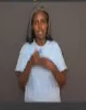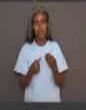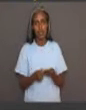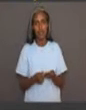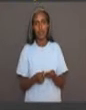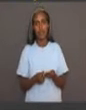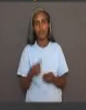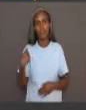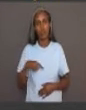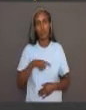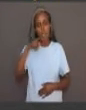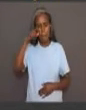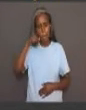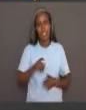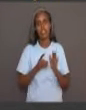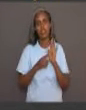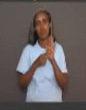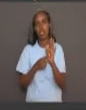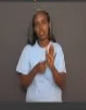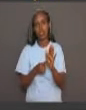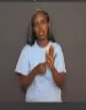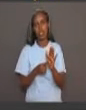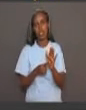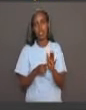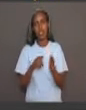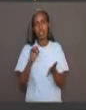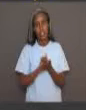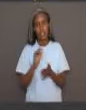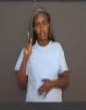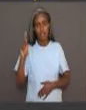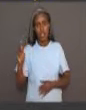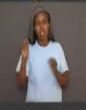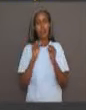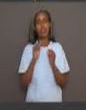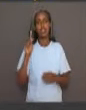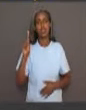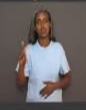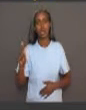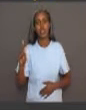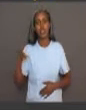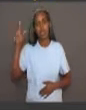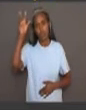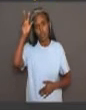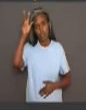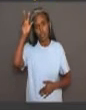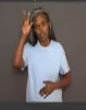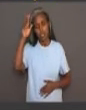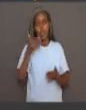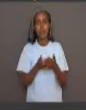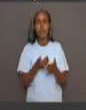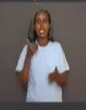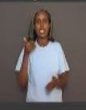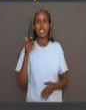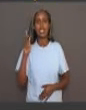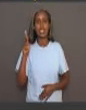Therefore, we must demonstrate that k plus 1 cubed